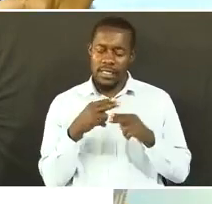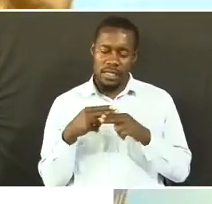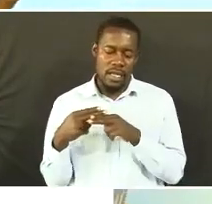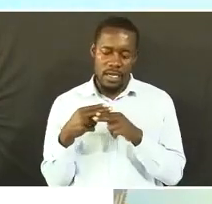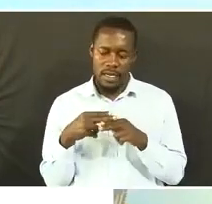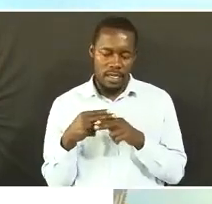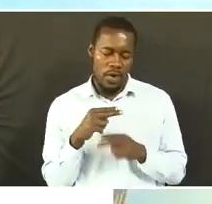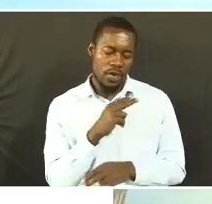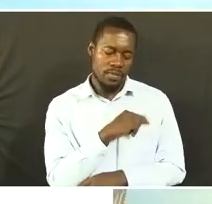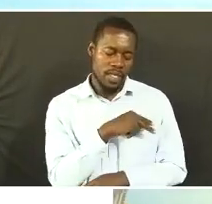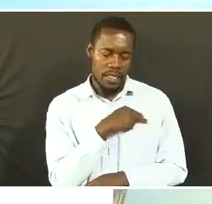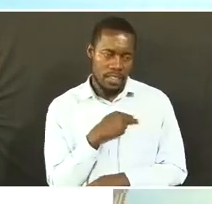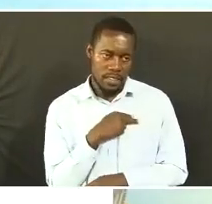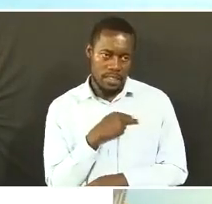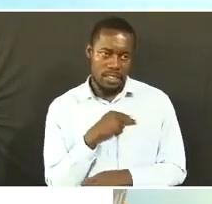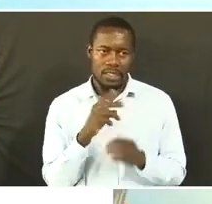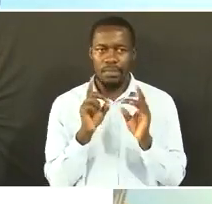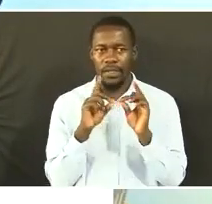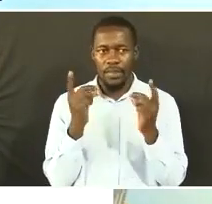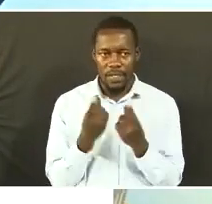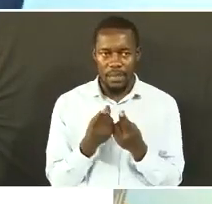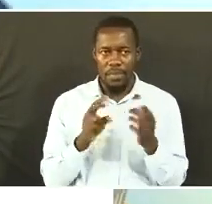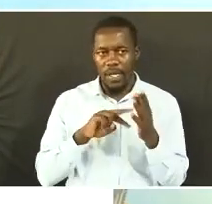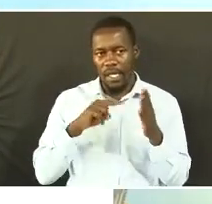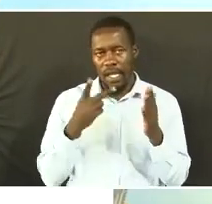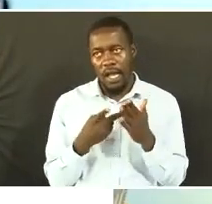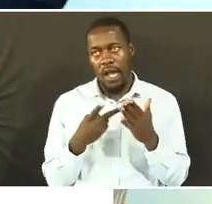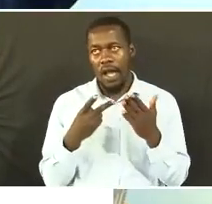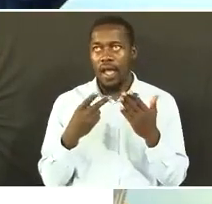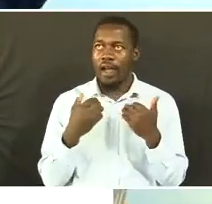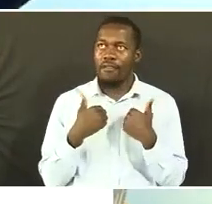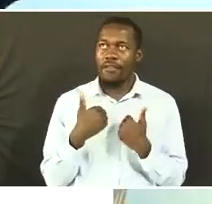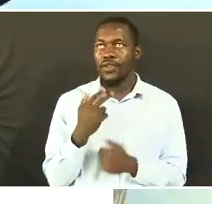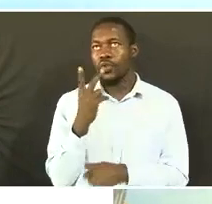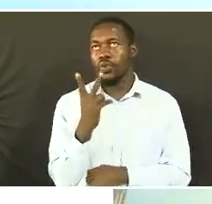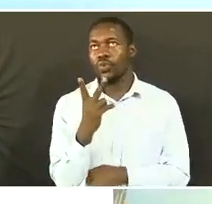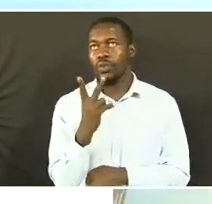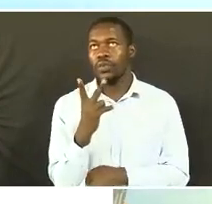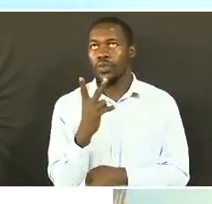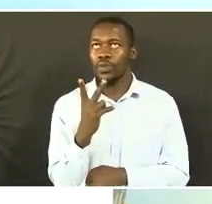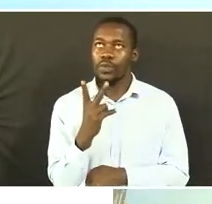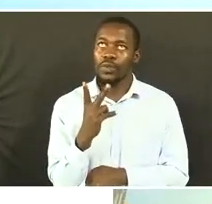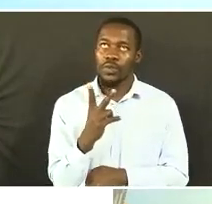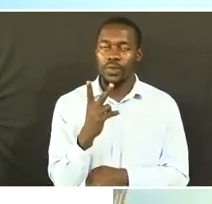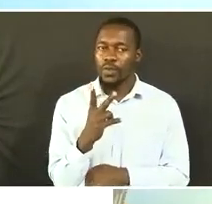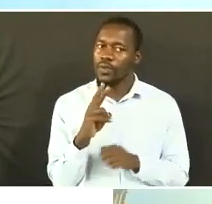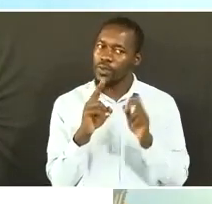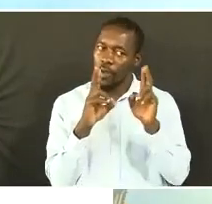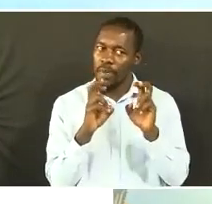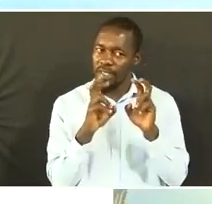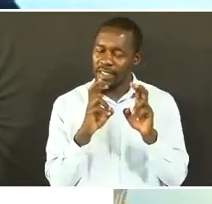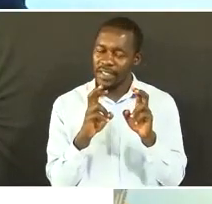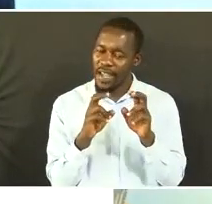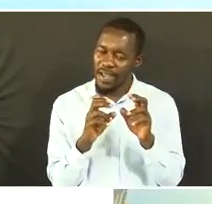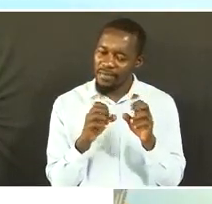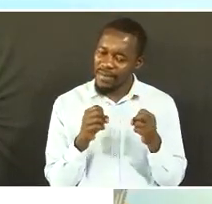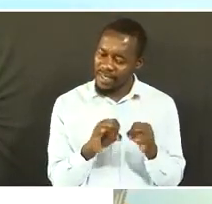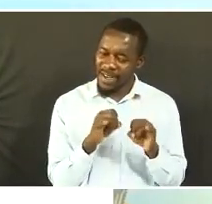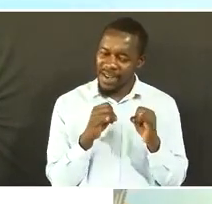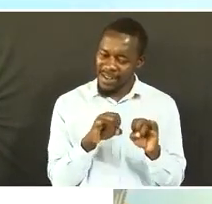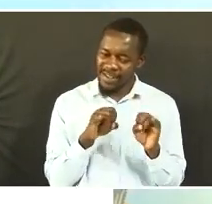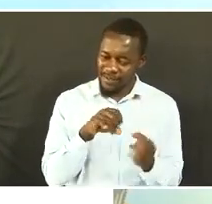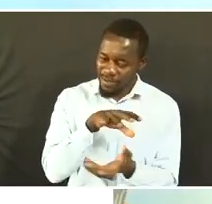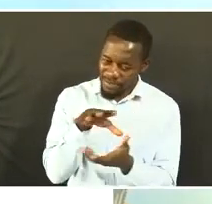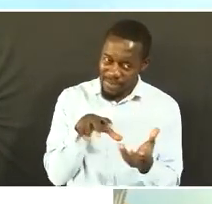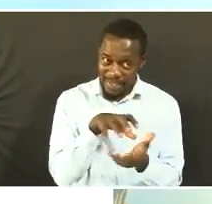chaplaincy department. So I have the task of trying to marry this, and I hope by the grace